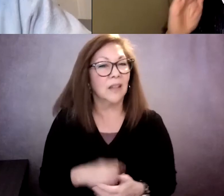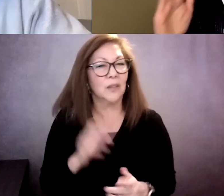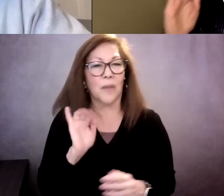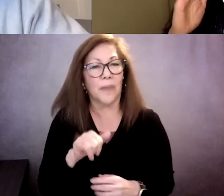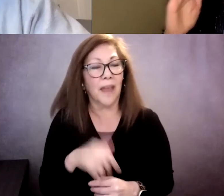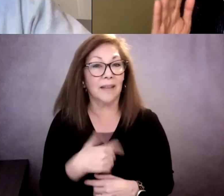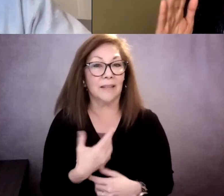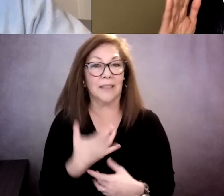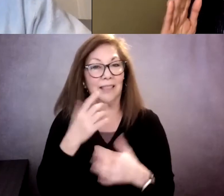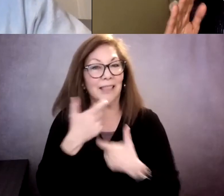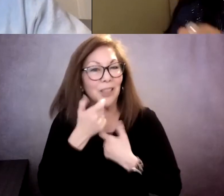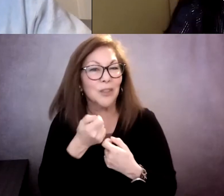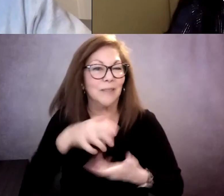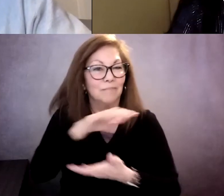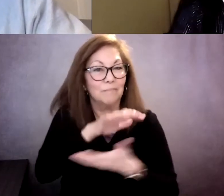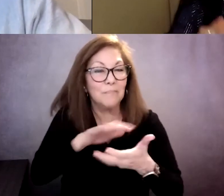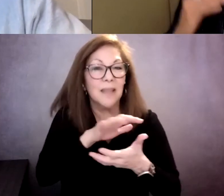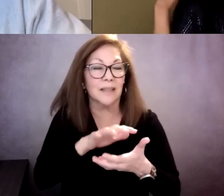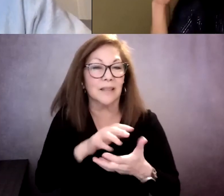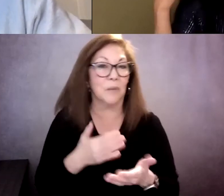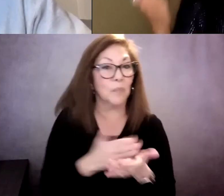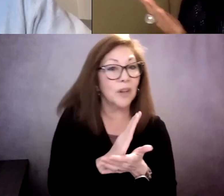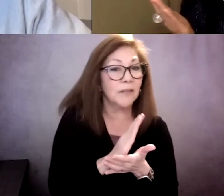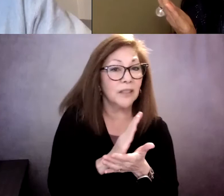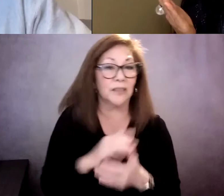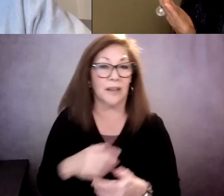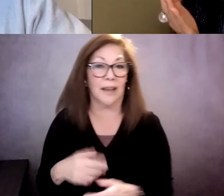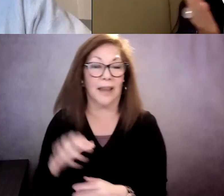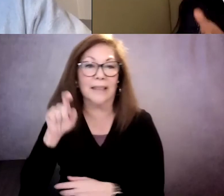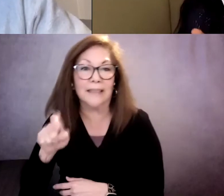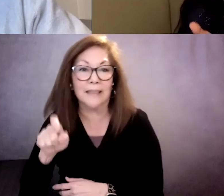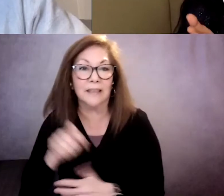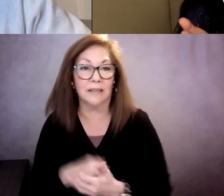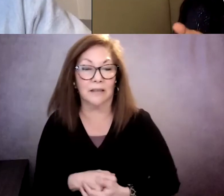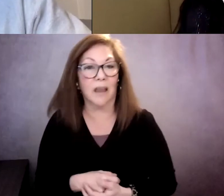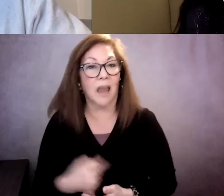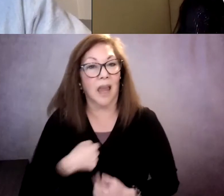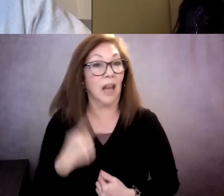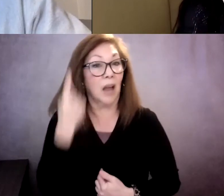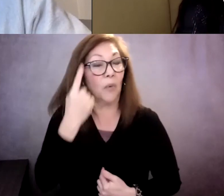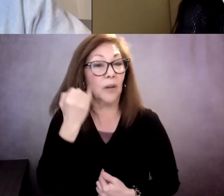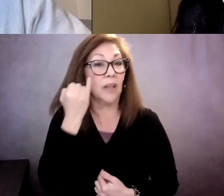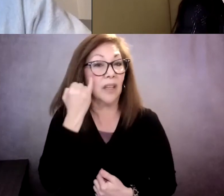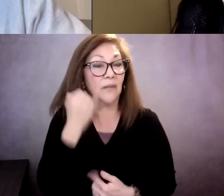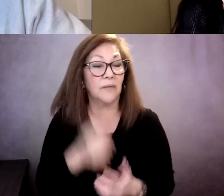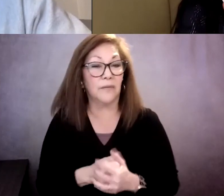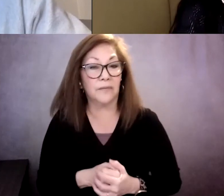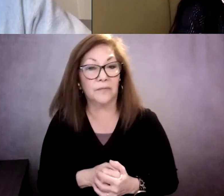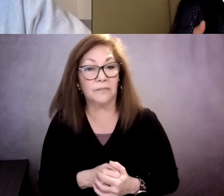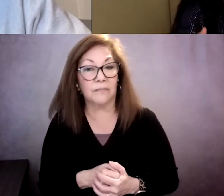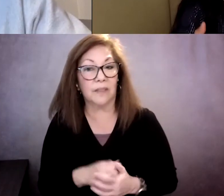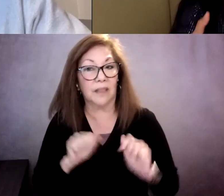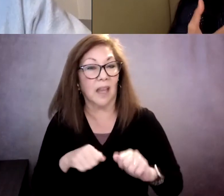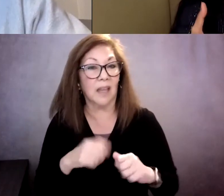kind of interesting mix of privilege and necessity. And I'm wondering if you can